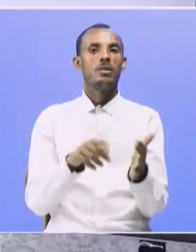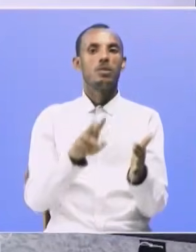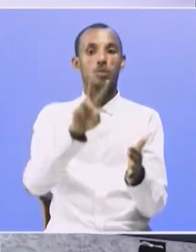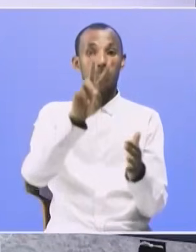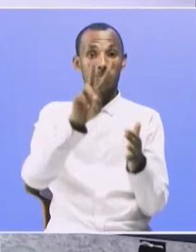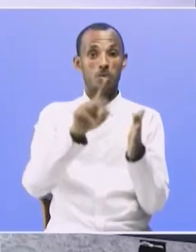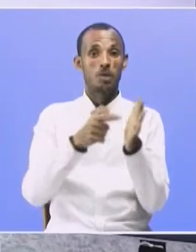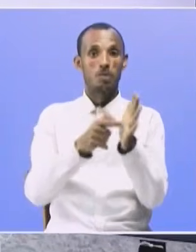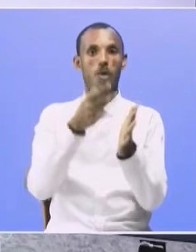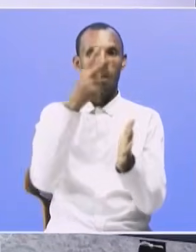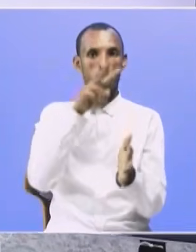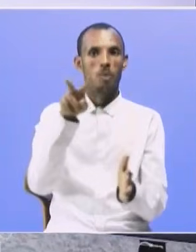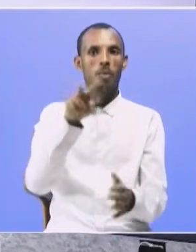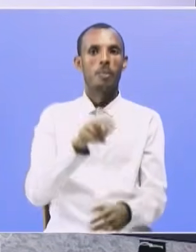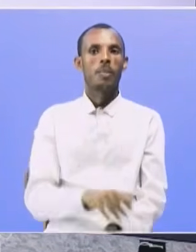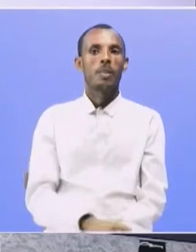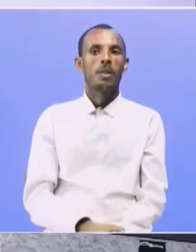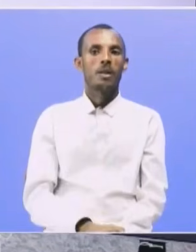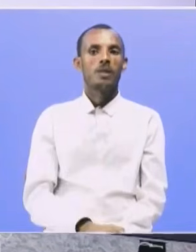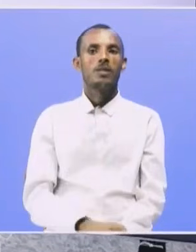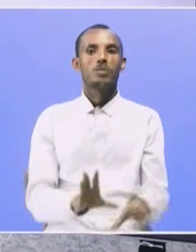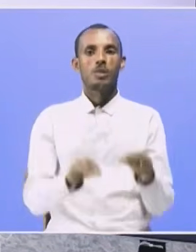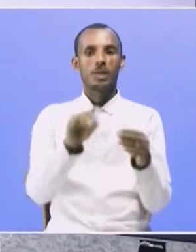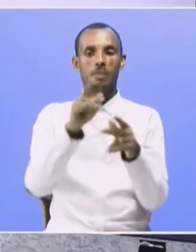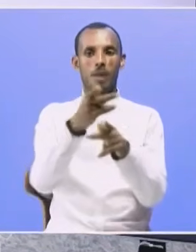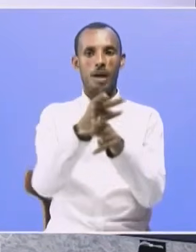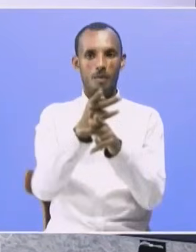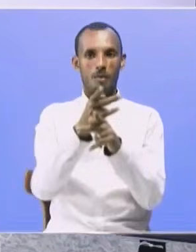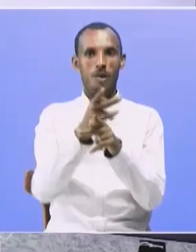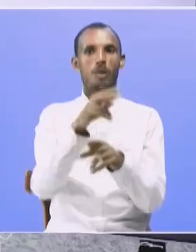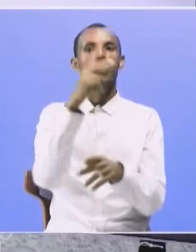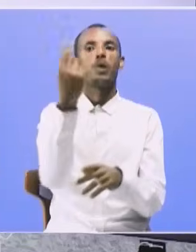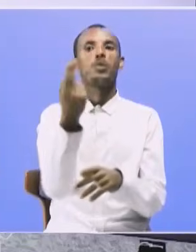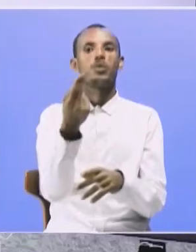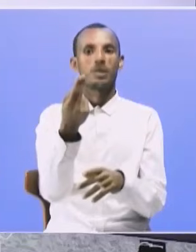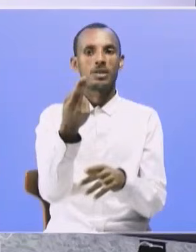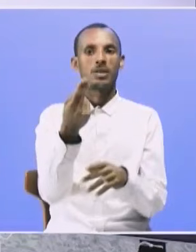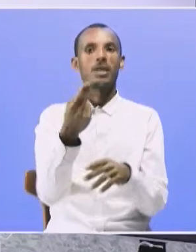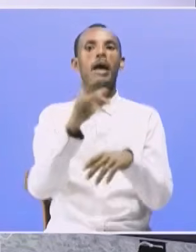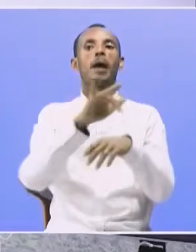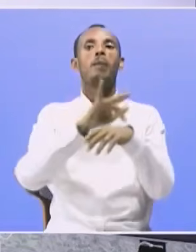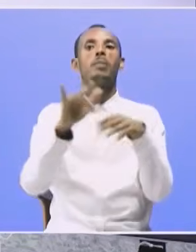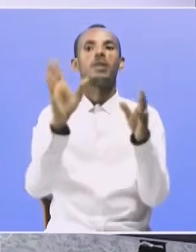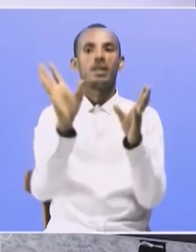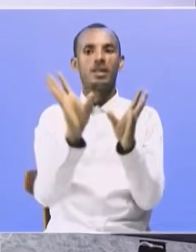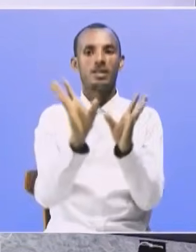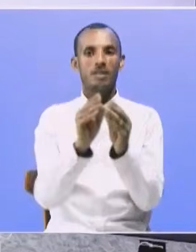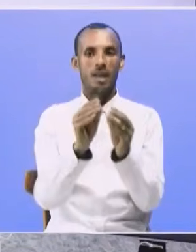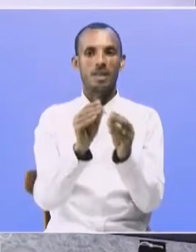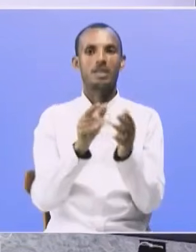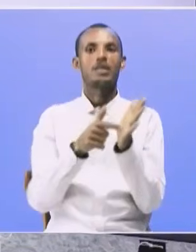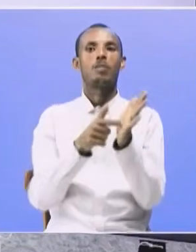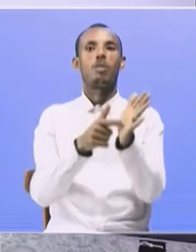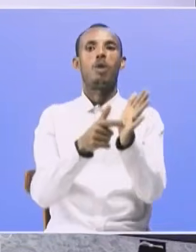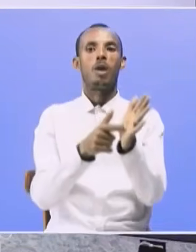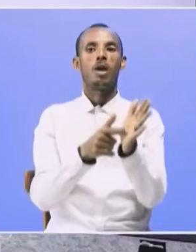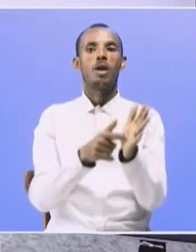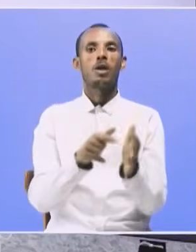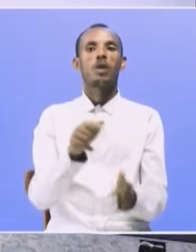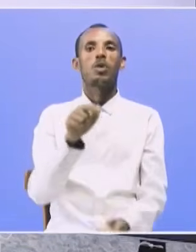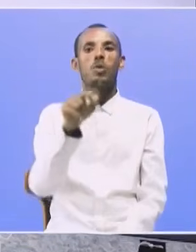Please, students, be careful when you use the symbol, empty set symbol. You have to use either